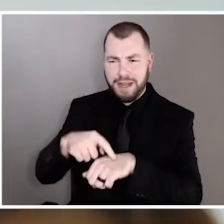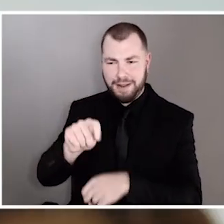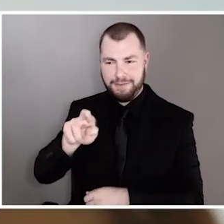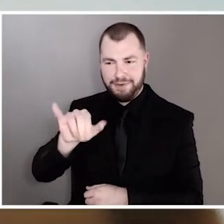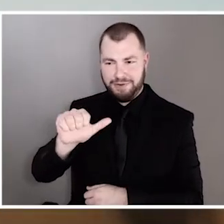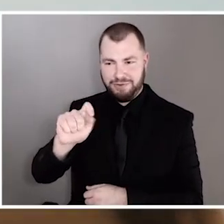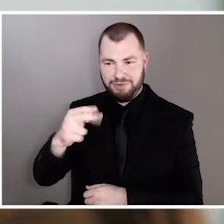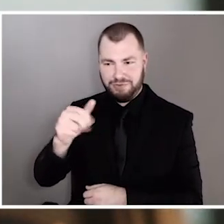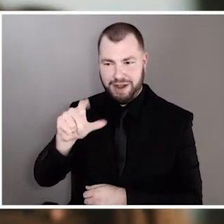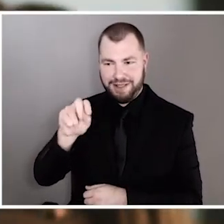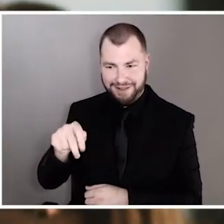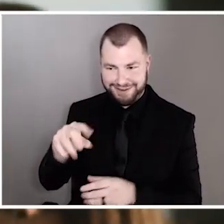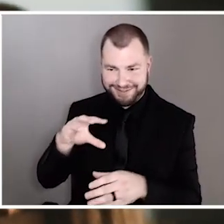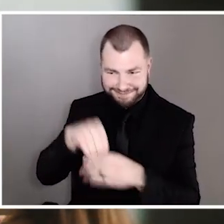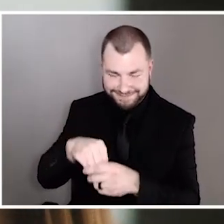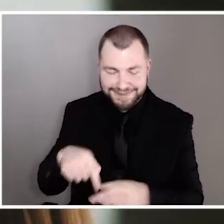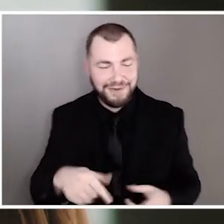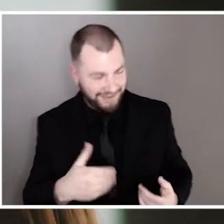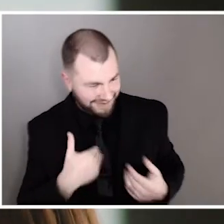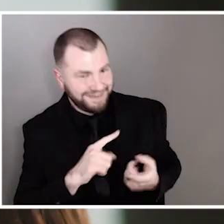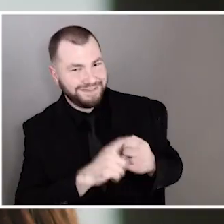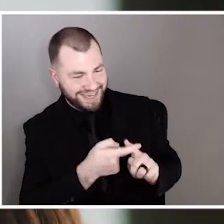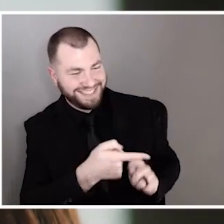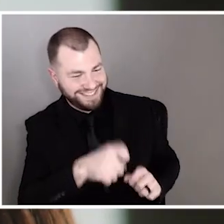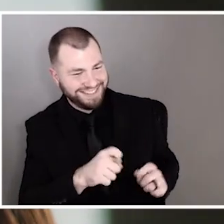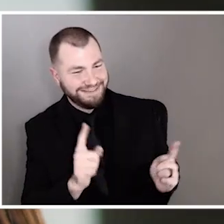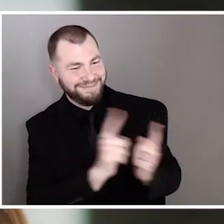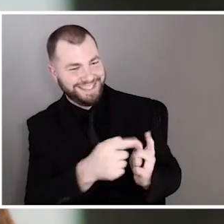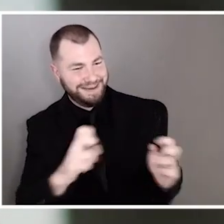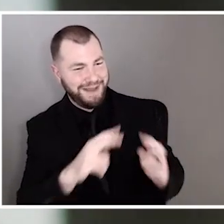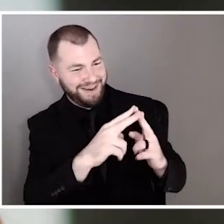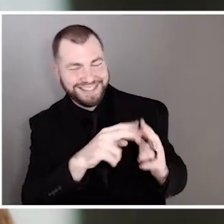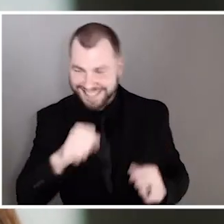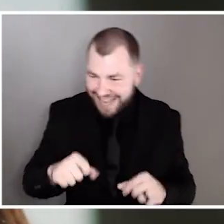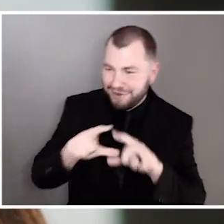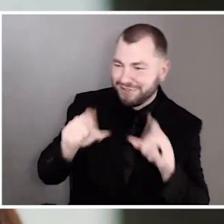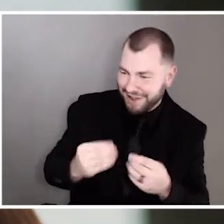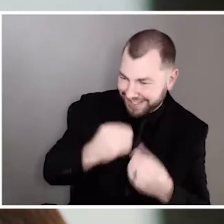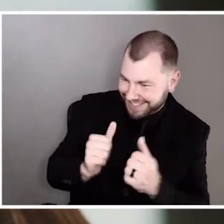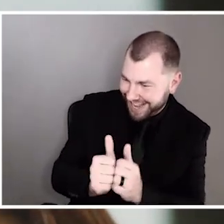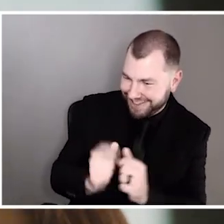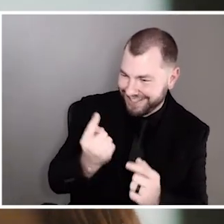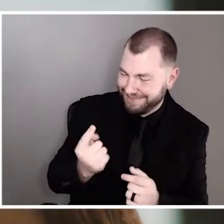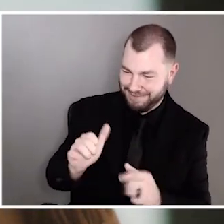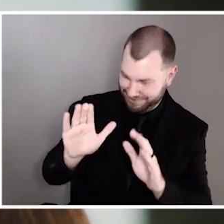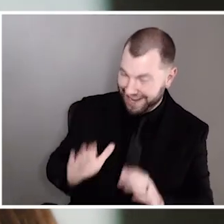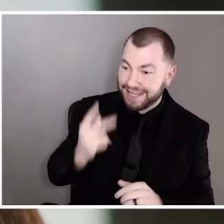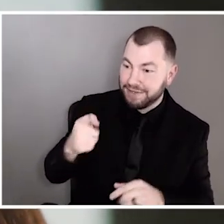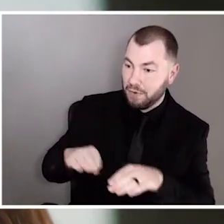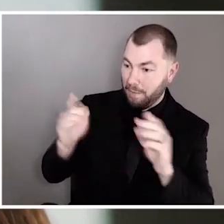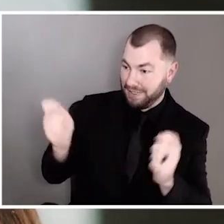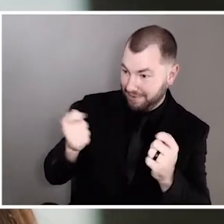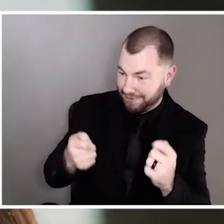triathlete. Yeah. We have a mutual friend. We need to meet up in Paris. Yeah, all right. Get a croissant or something. That would be great. great. That would be great. I'll see you at the